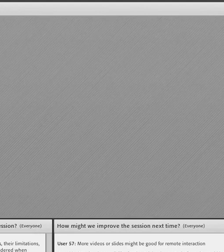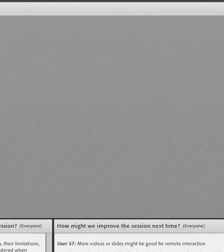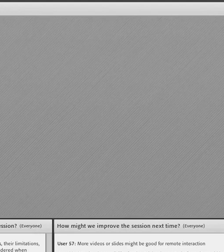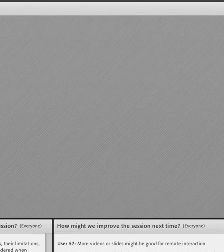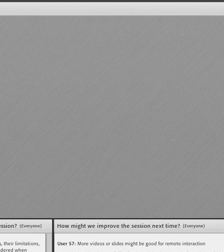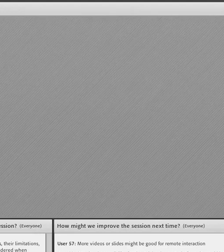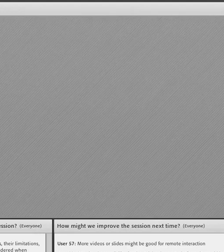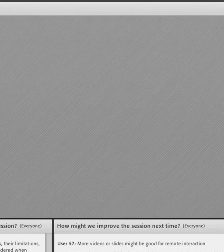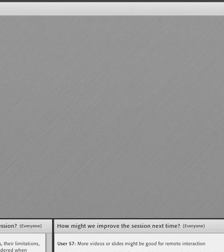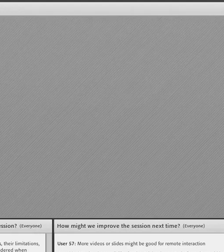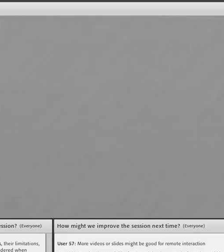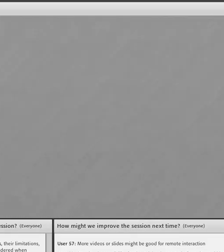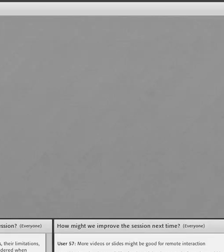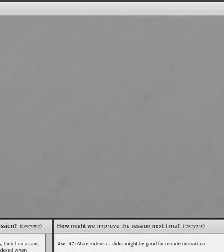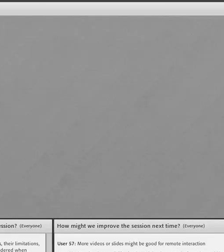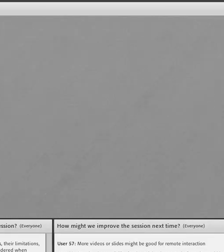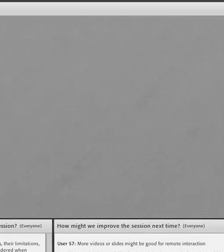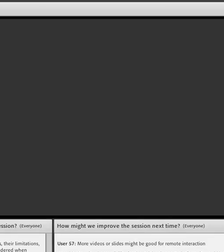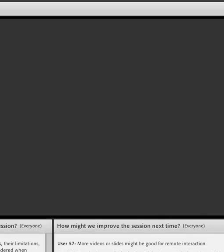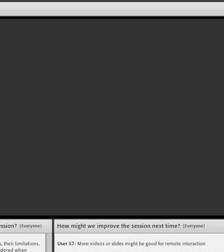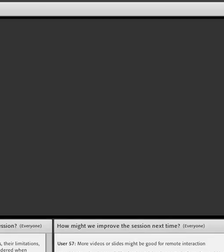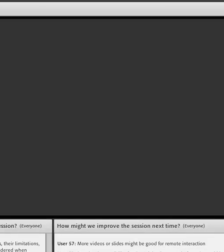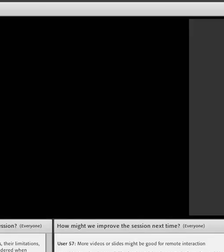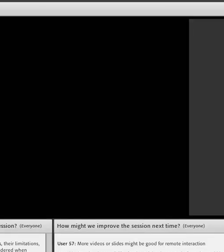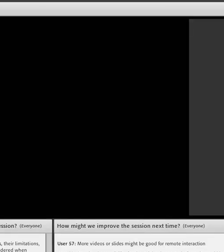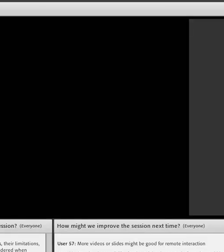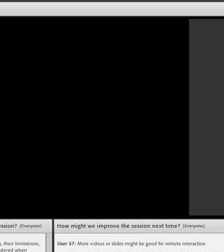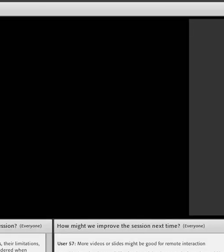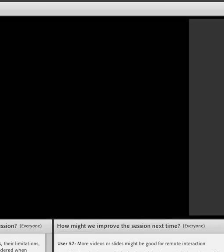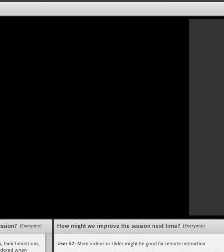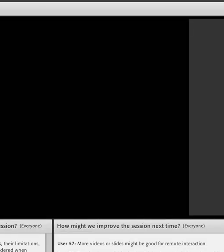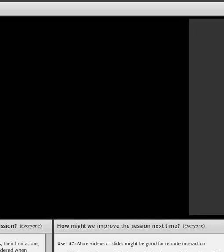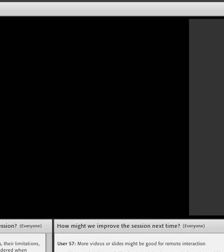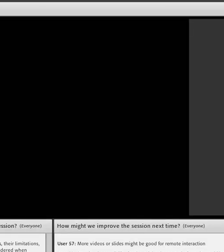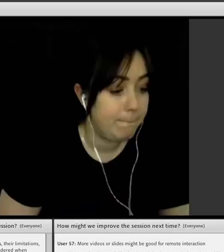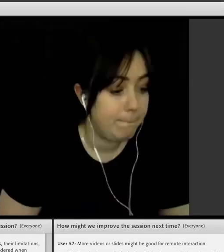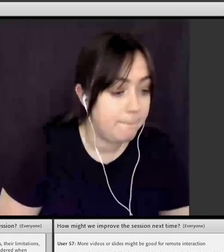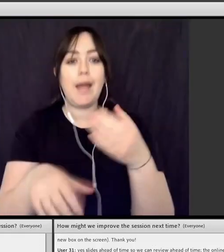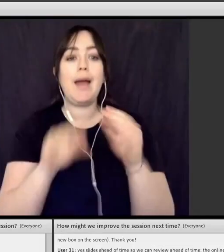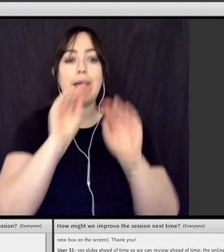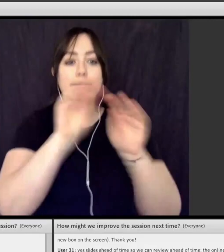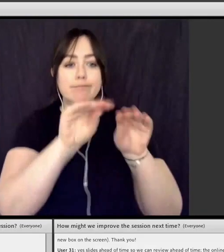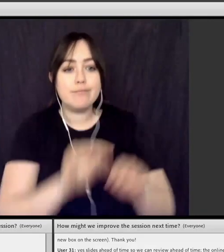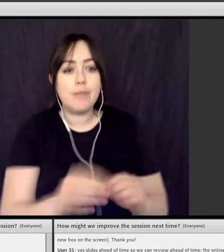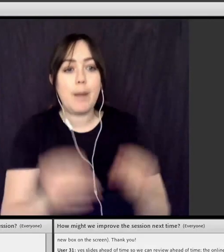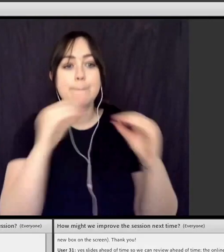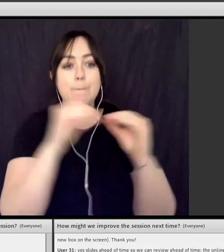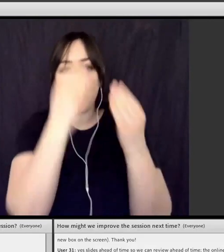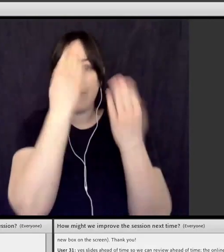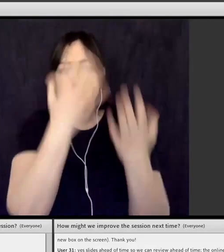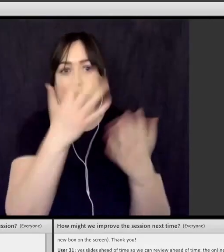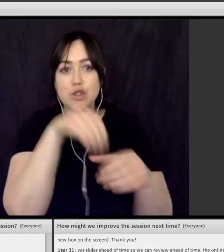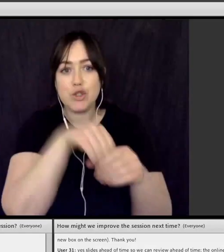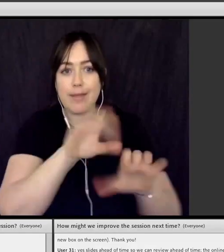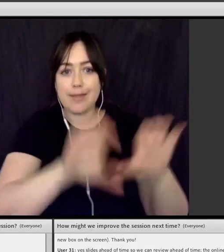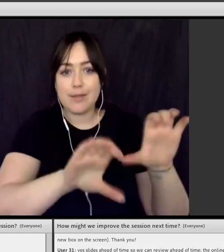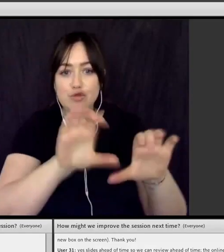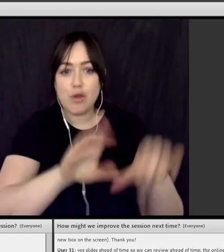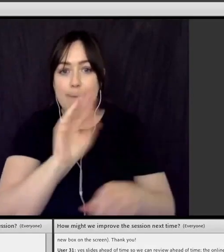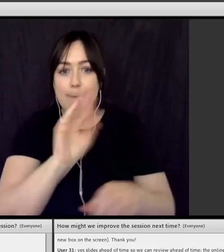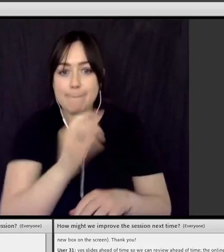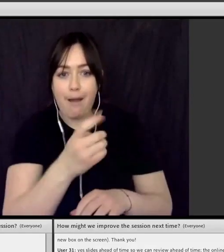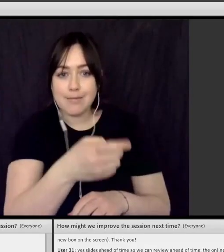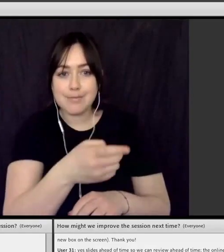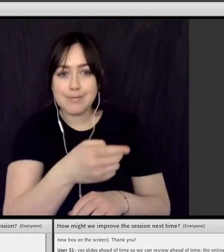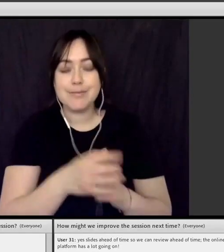you so much for making this a successful webinar. Thank you so much, Josh. Once again, from our team